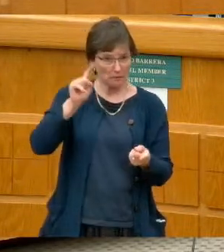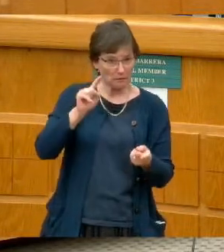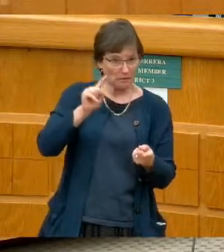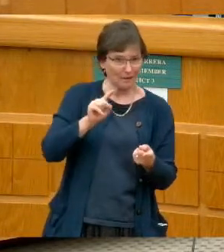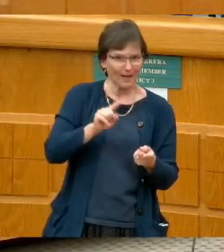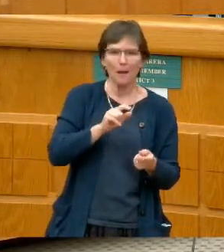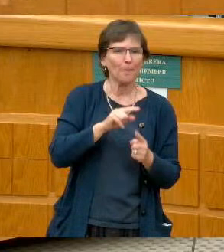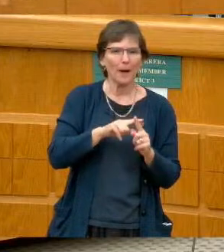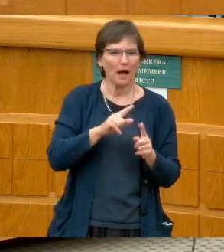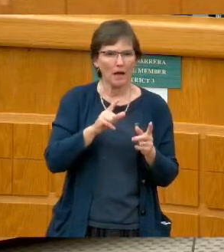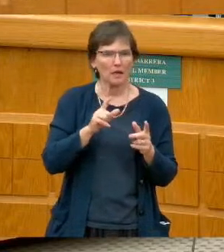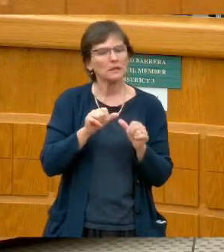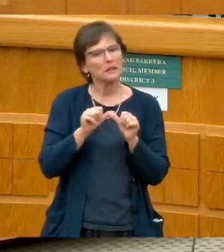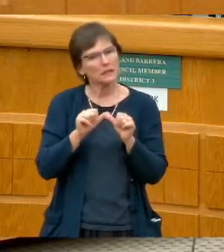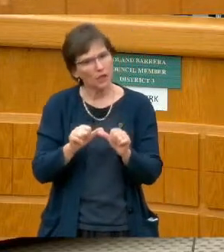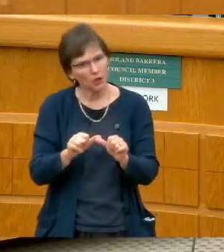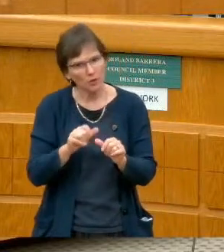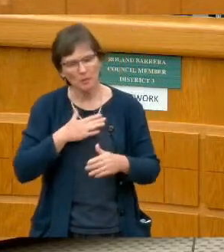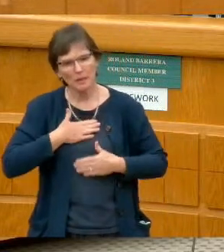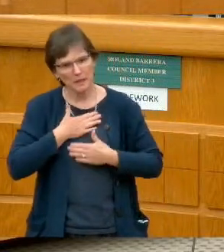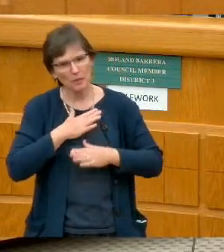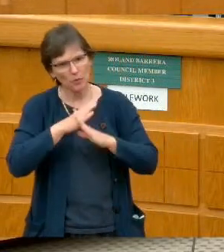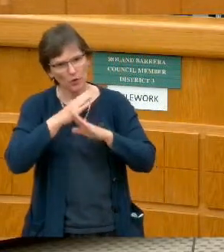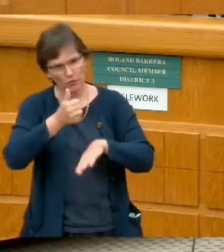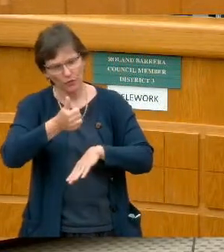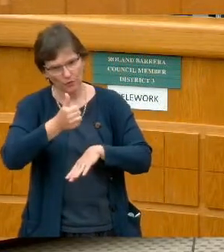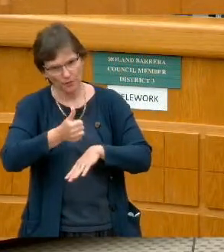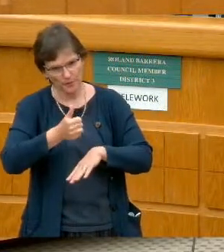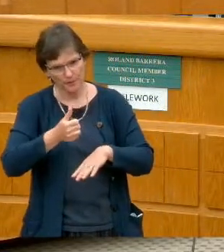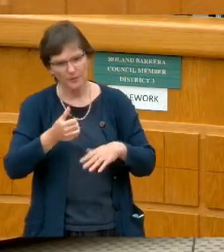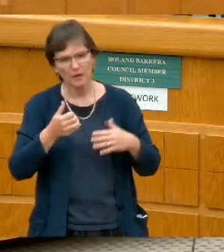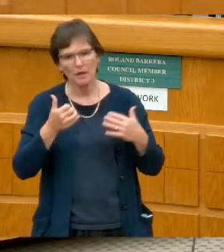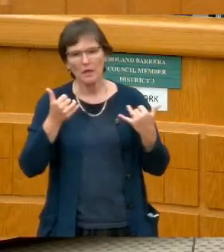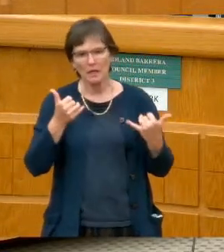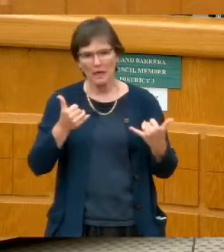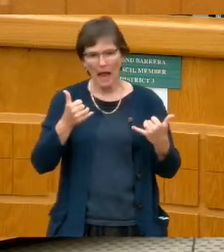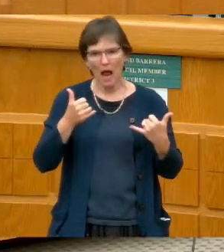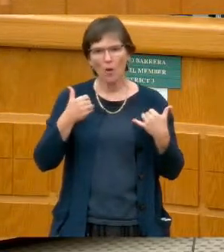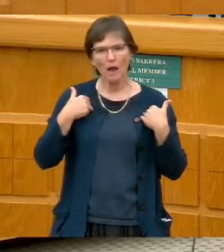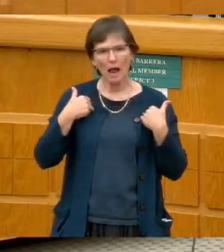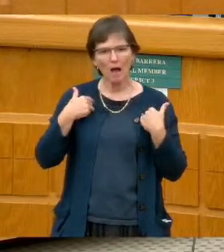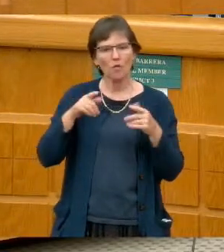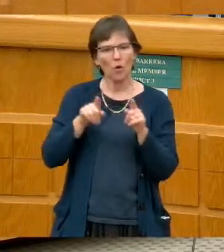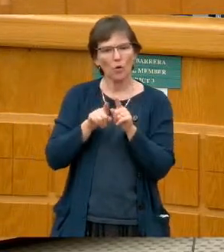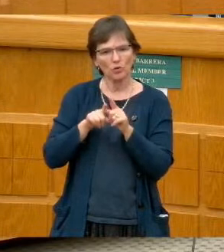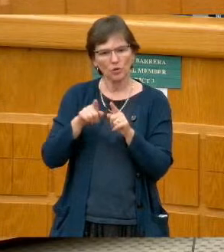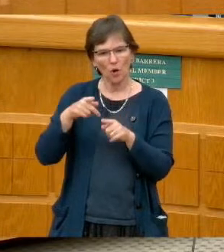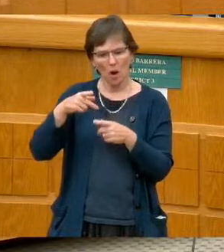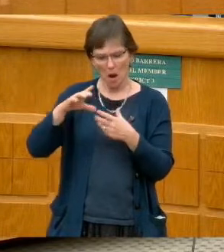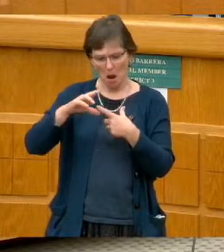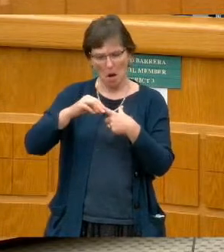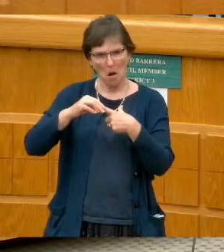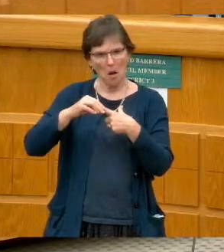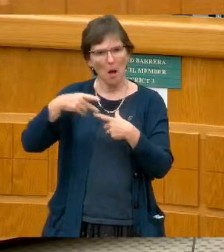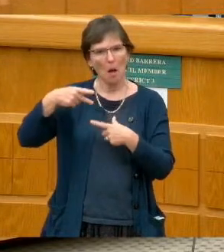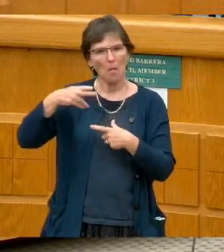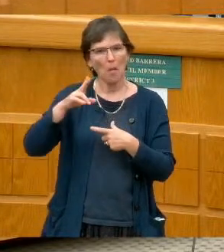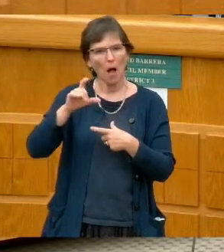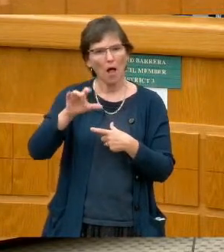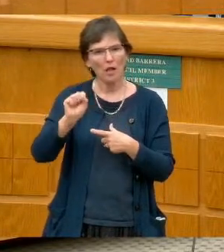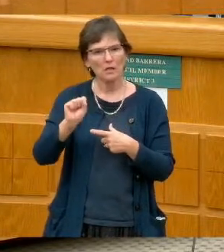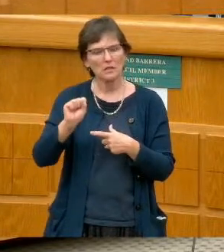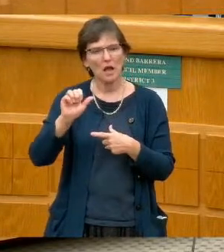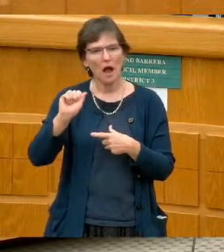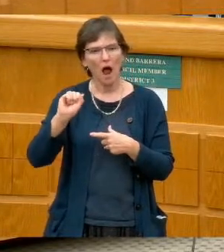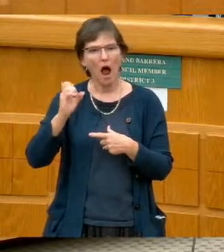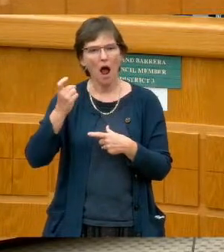new features in our drive-through is that we are now conducting a pulse oximeter on every person that goes through. This will